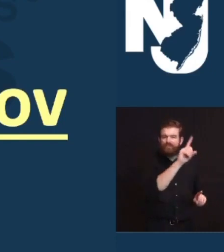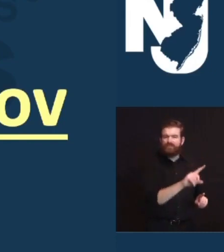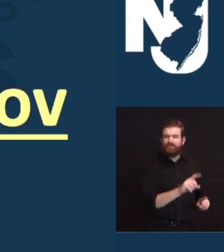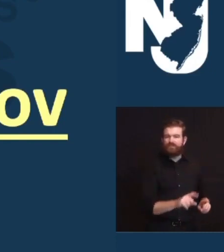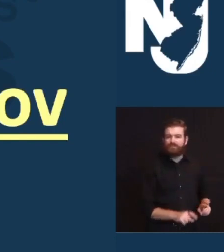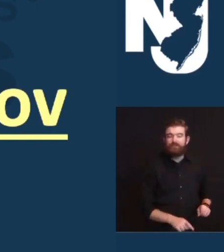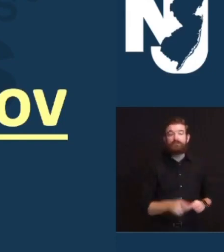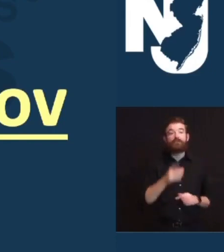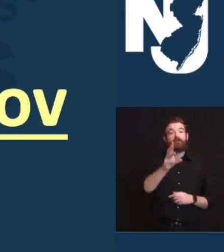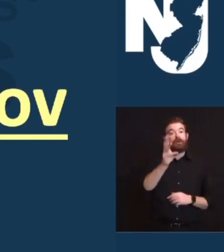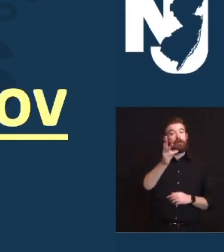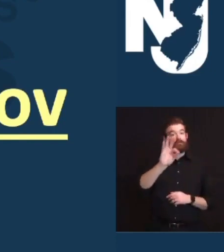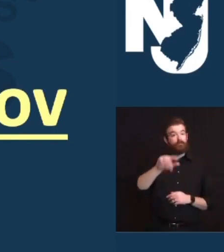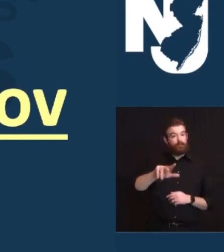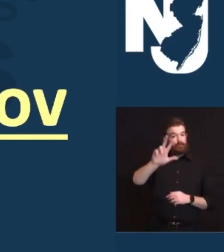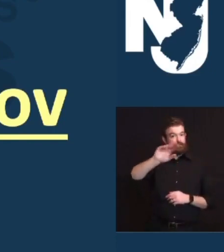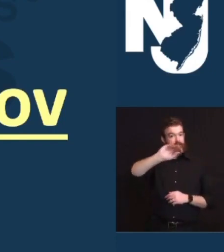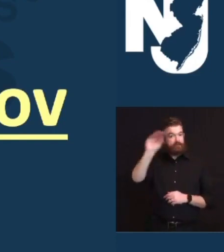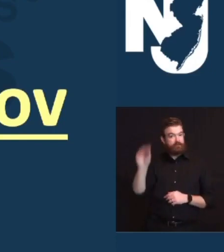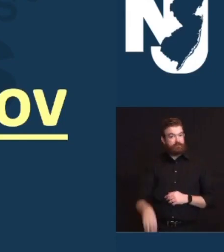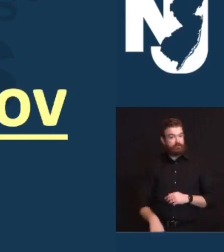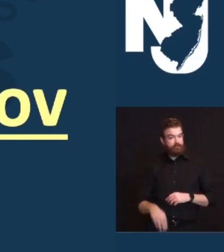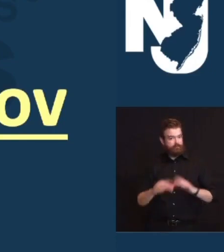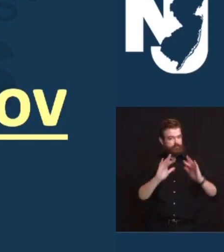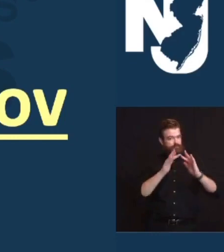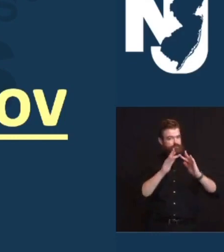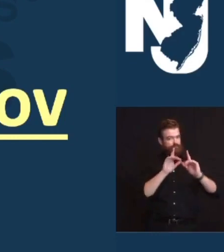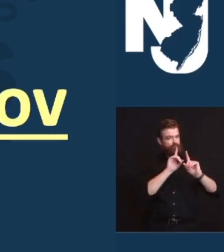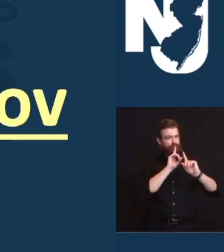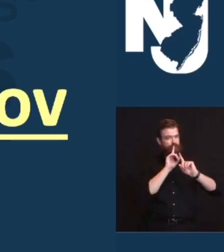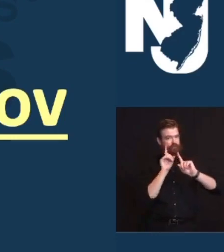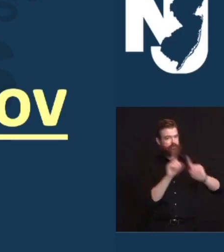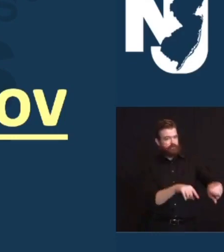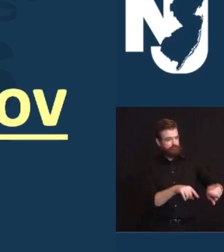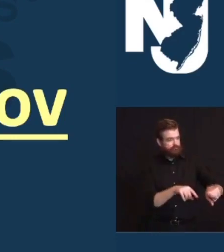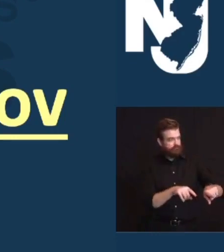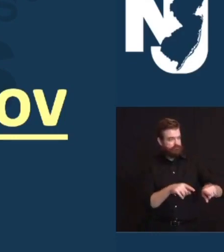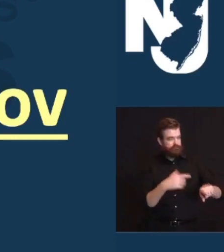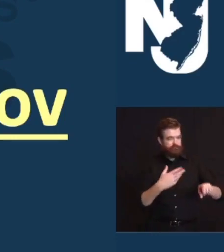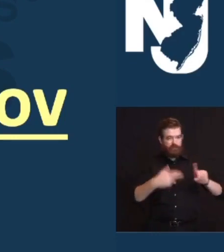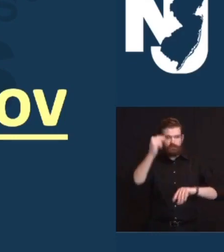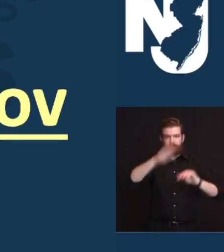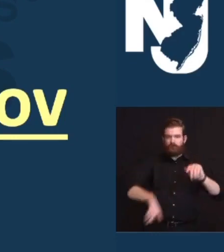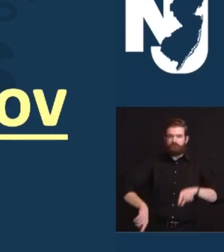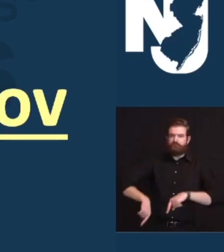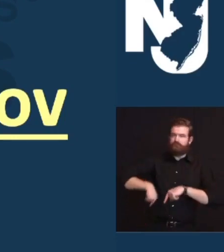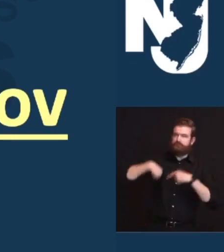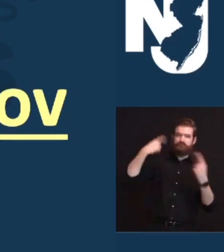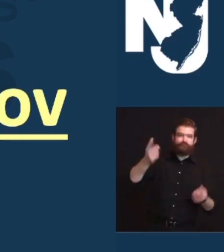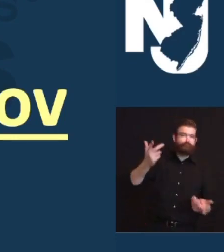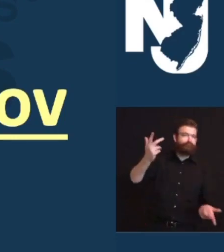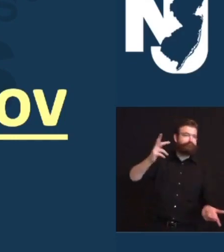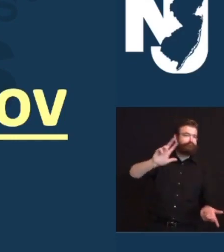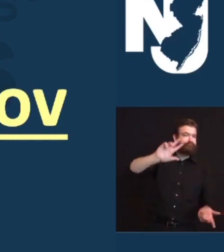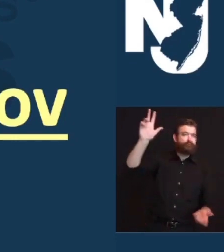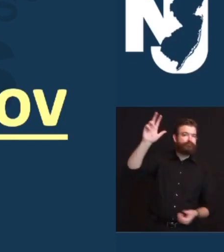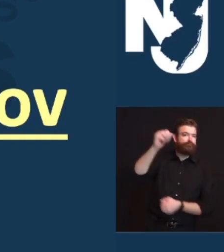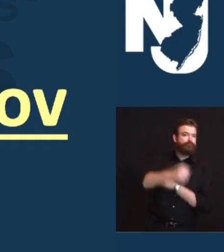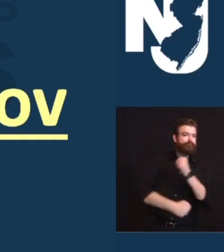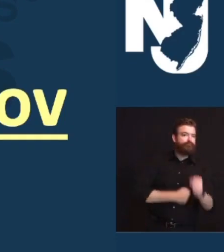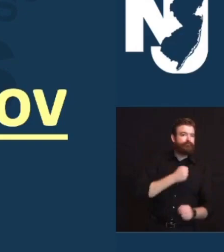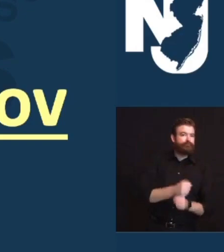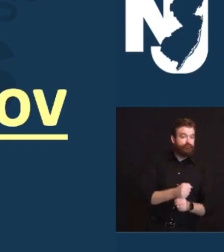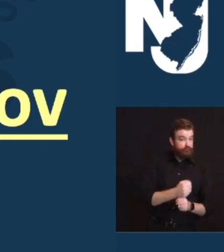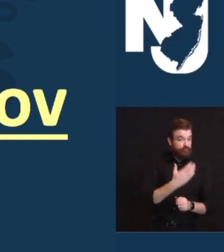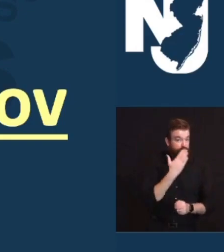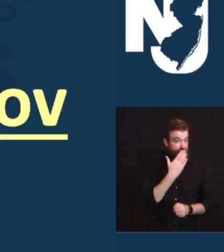69.3%. That's higher, by the way, than any of the previous 3 census counts going back to 1990, and that's good news. It's because so many of